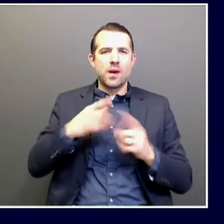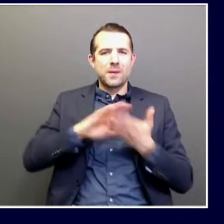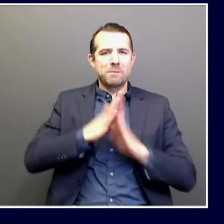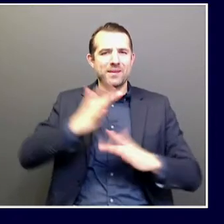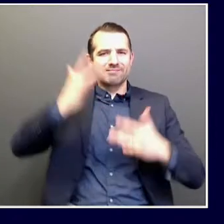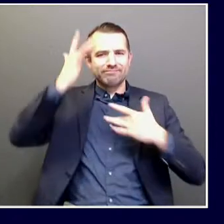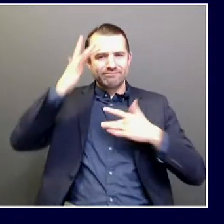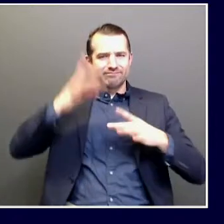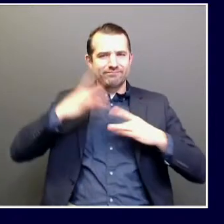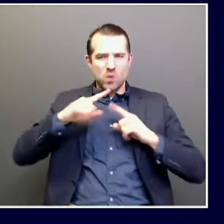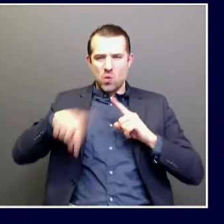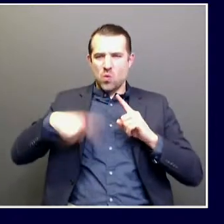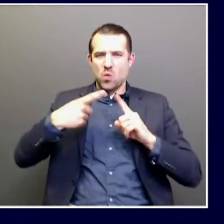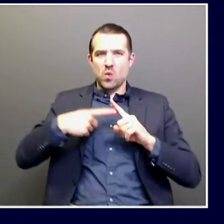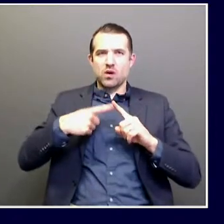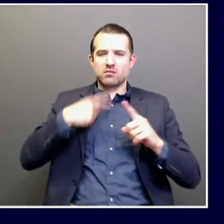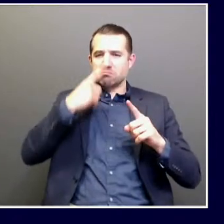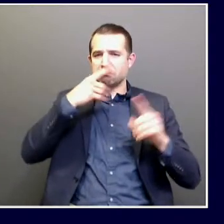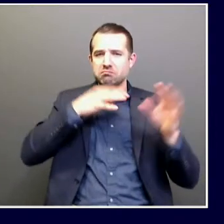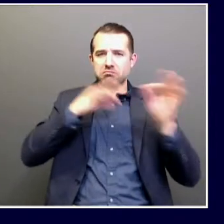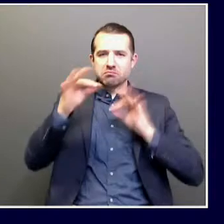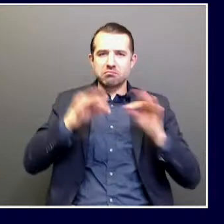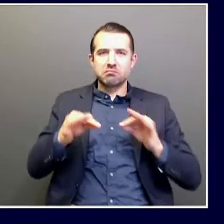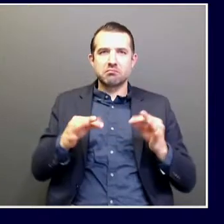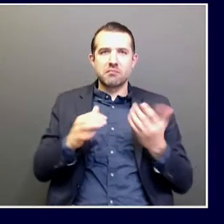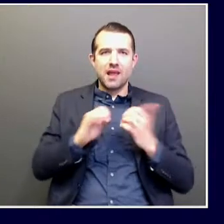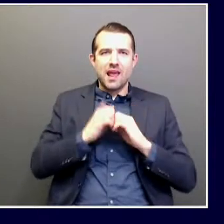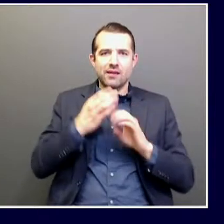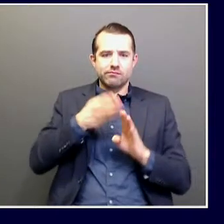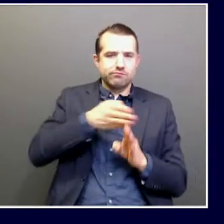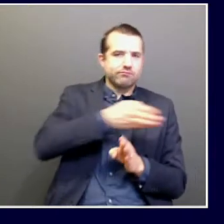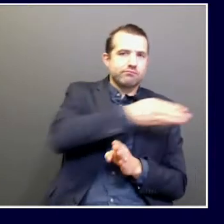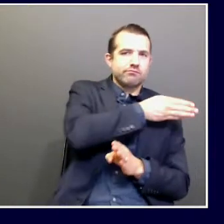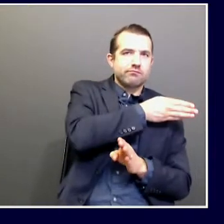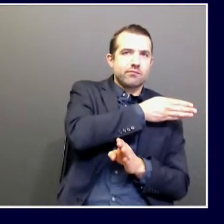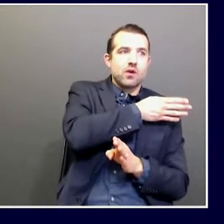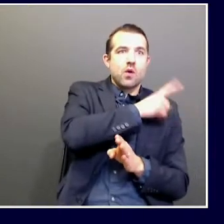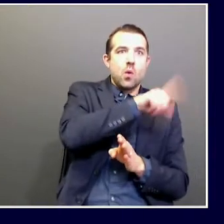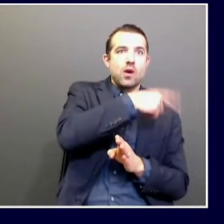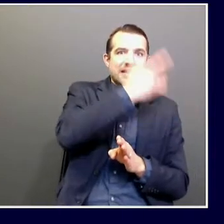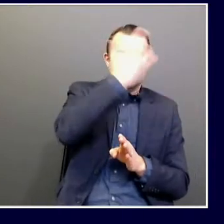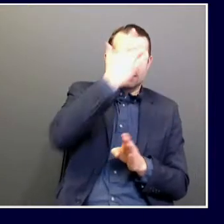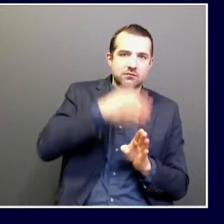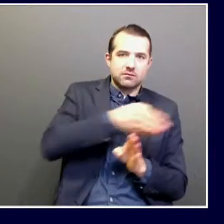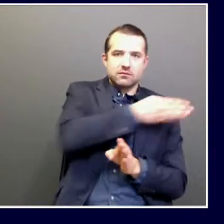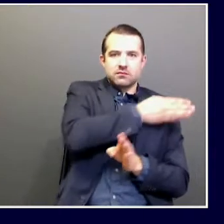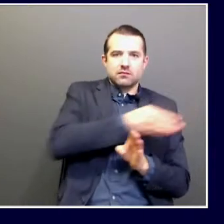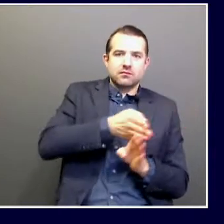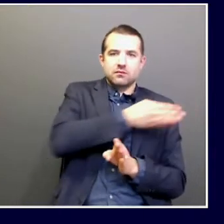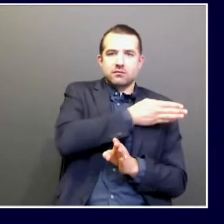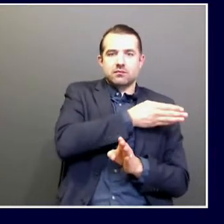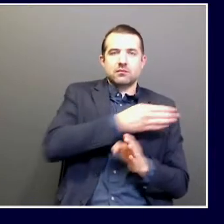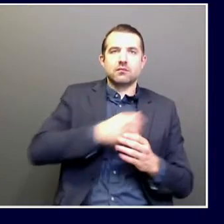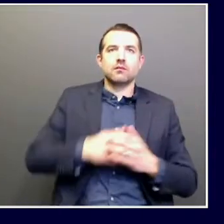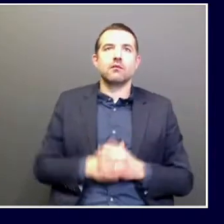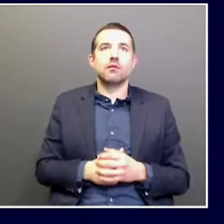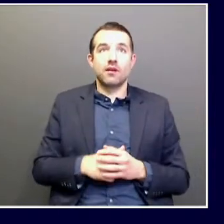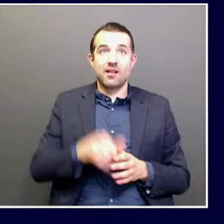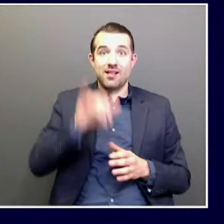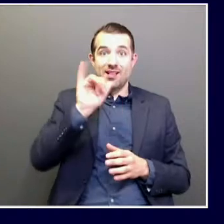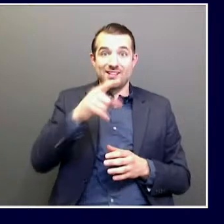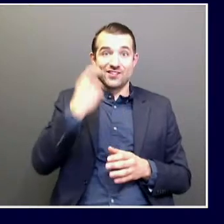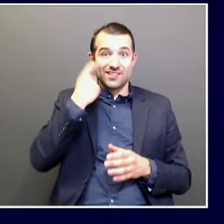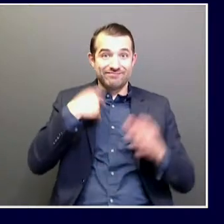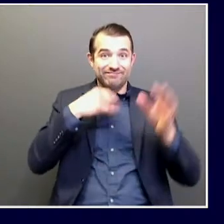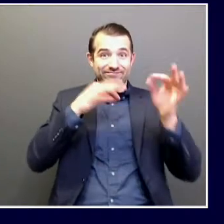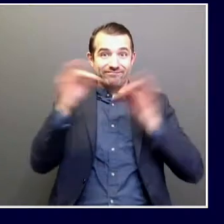Okay, so generally what you're referring to there is what's called the latency period. The time between exposure and